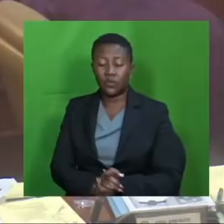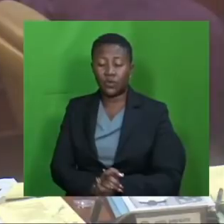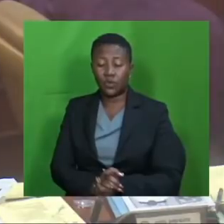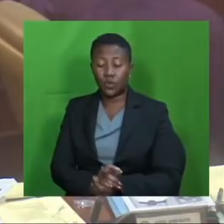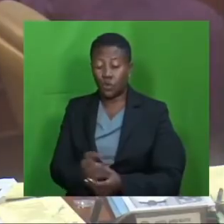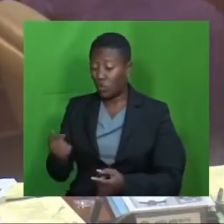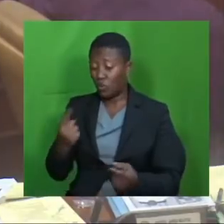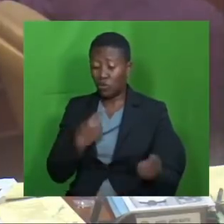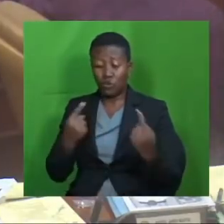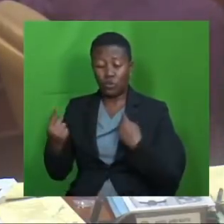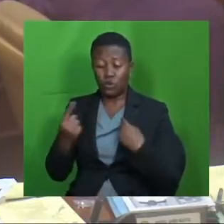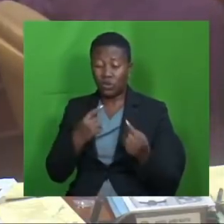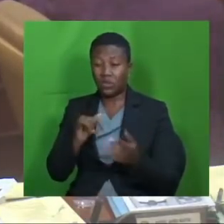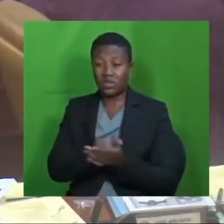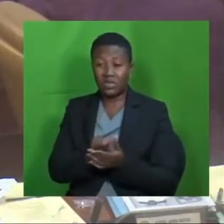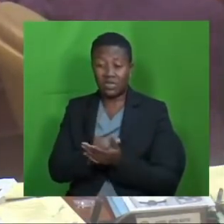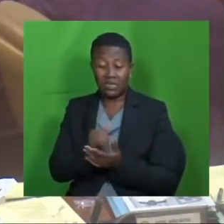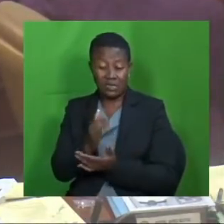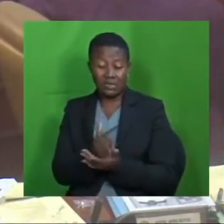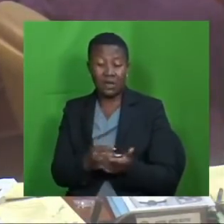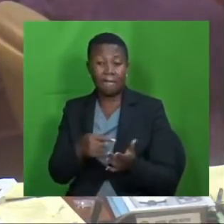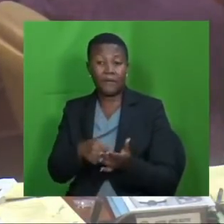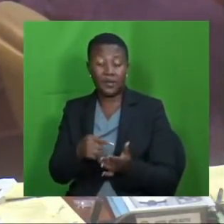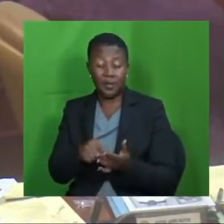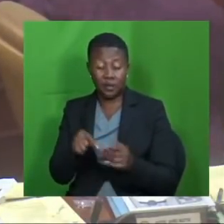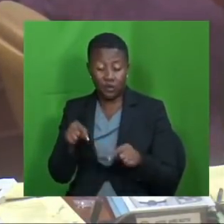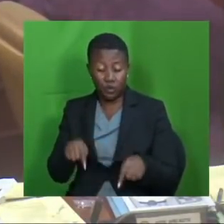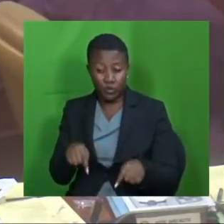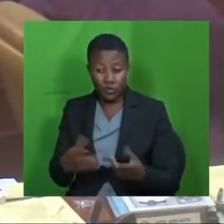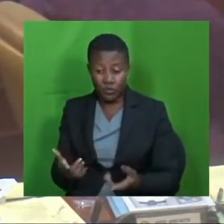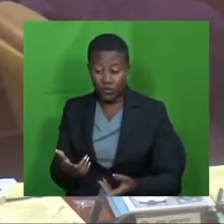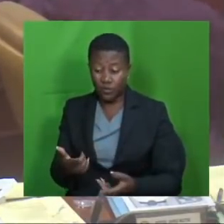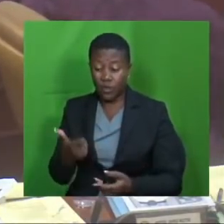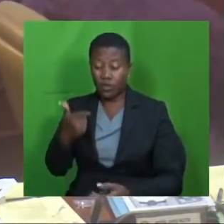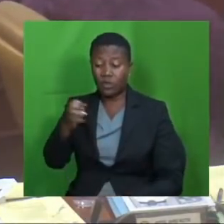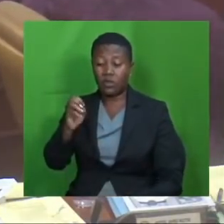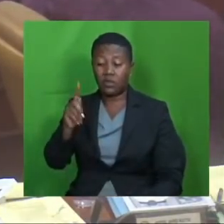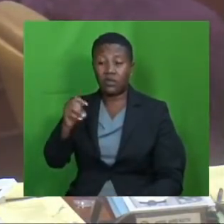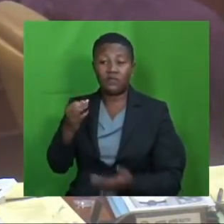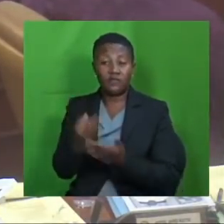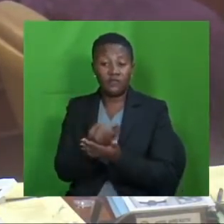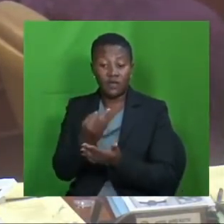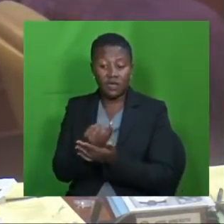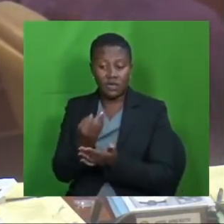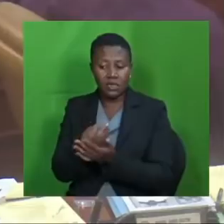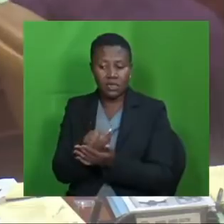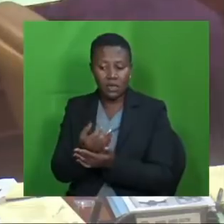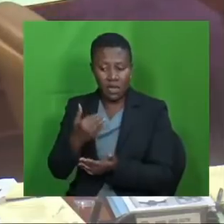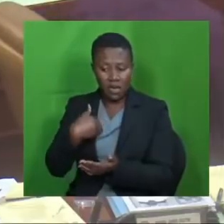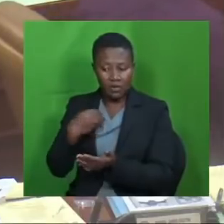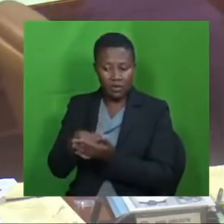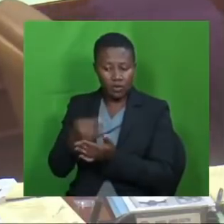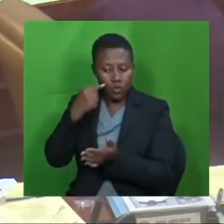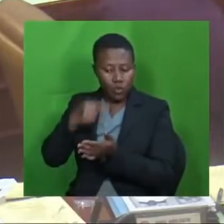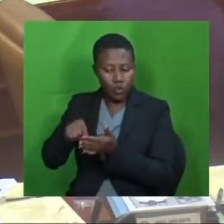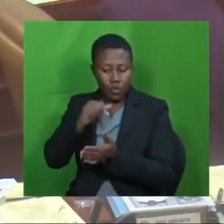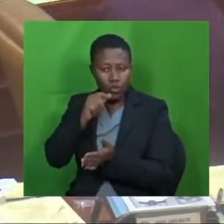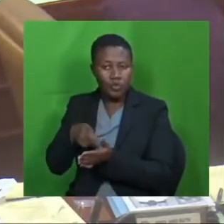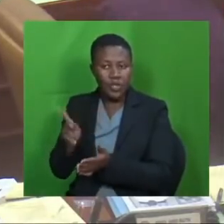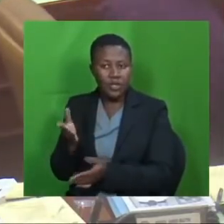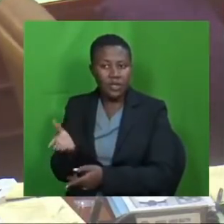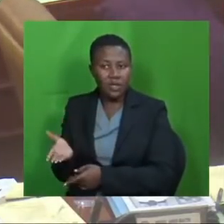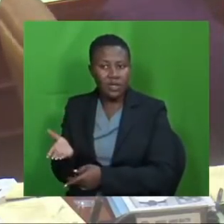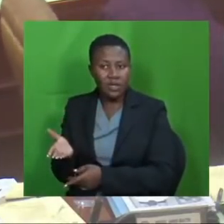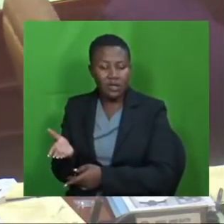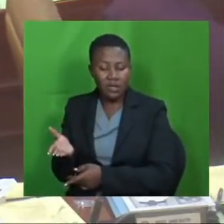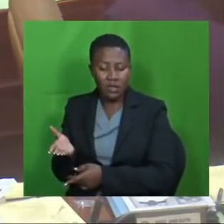statutory payments today, GET Fund is in arrears. yet we leave it.